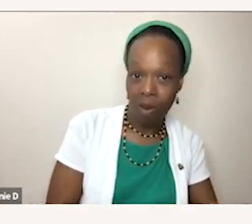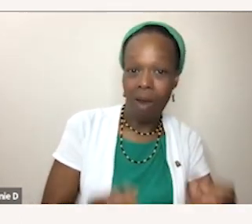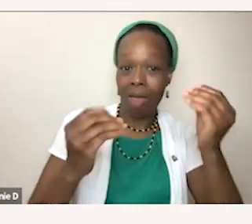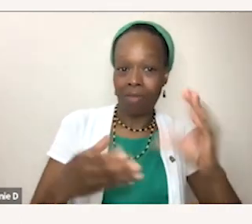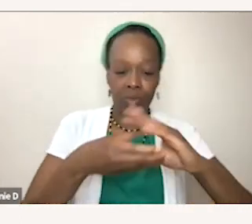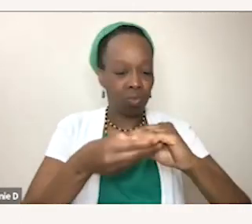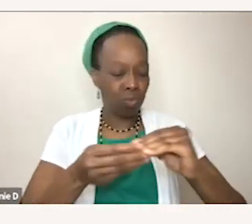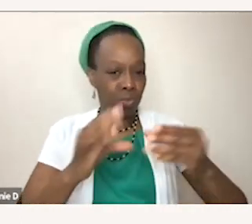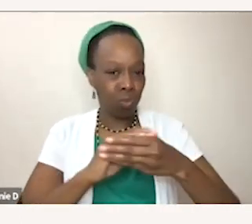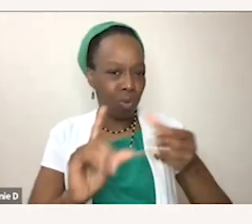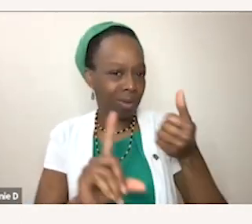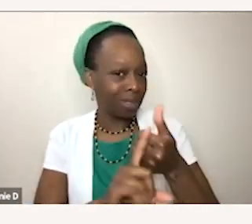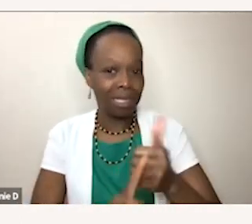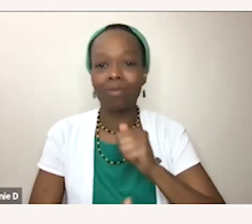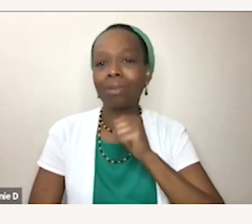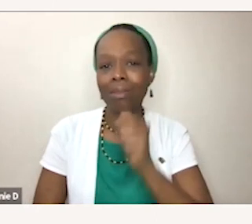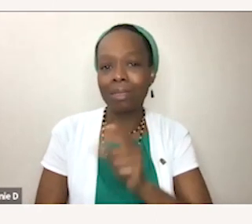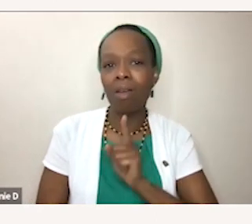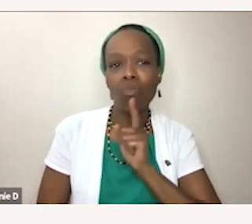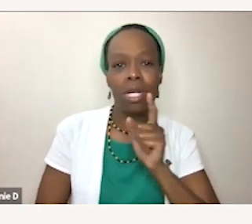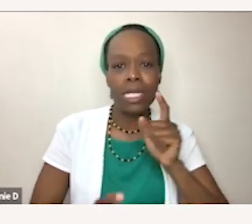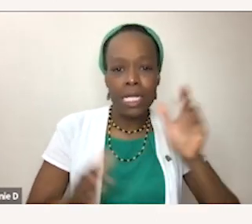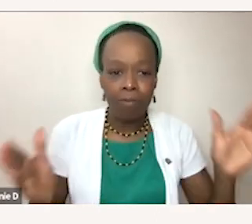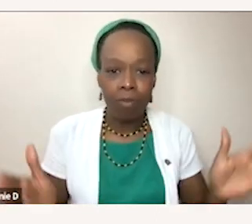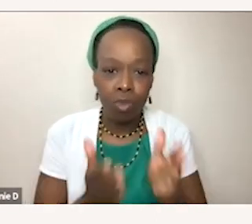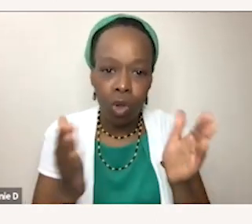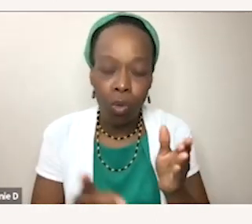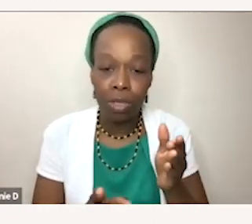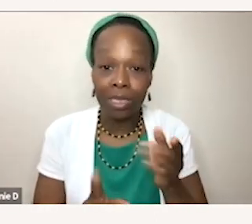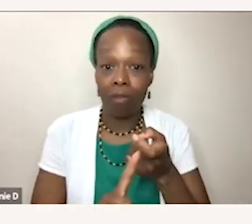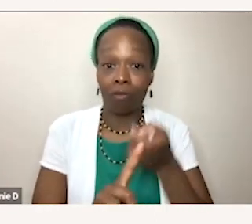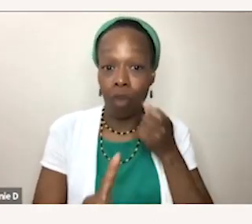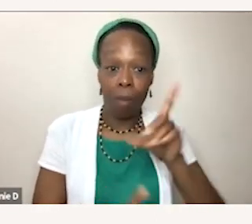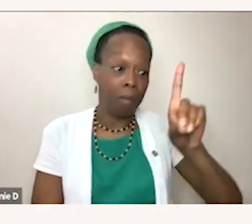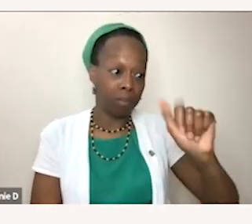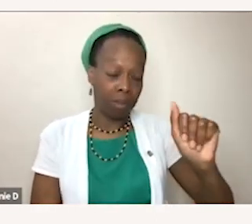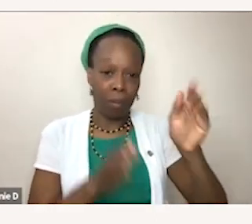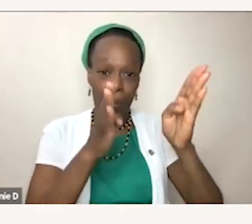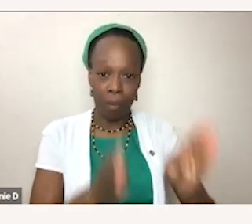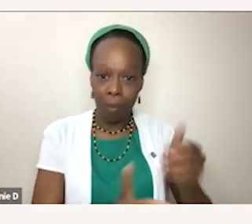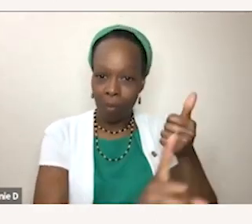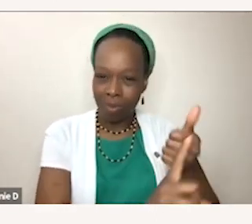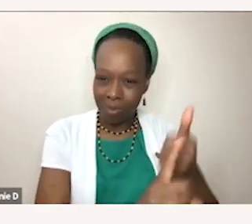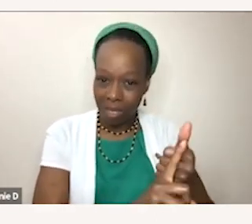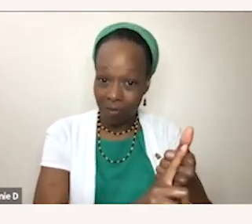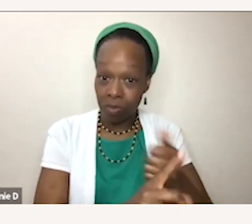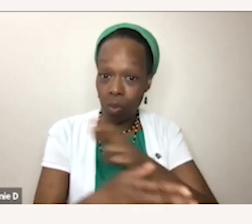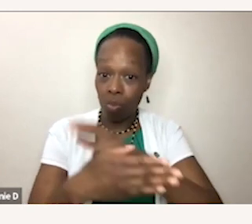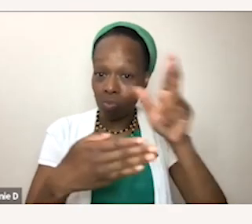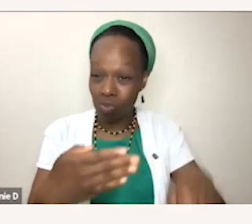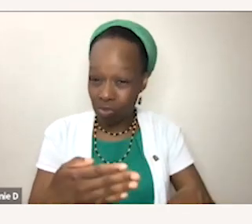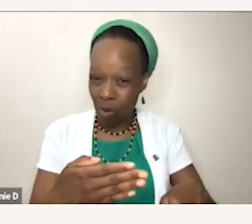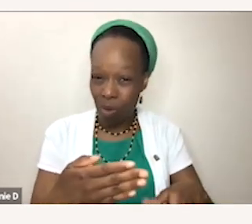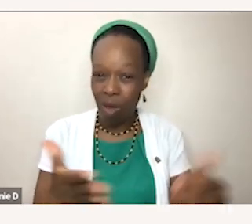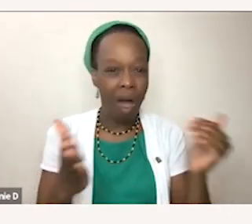been not driven by disabled people themselves, which has kind of led to it missing